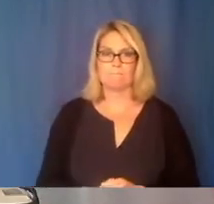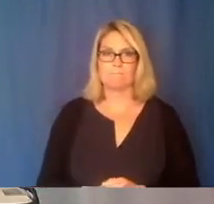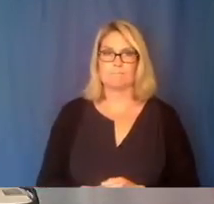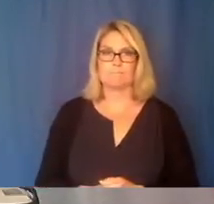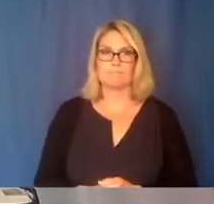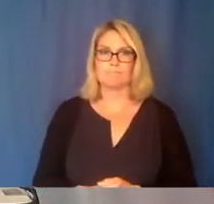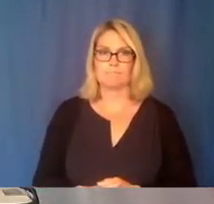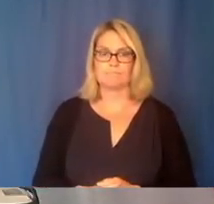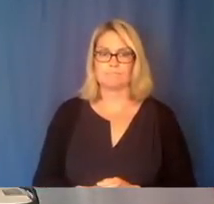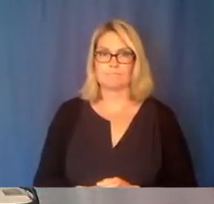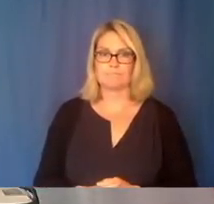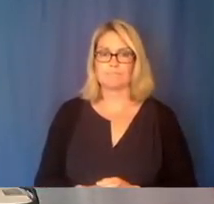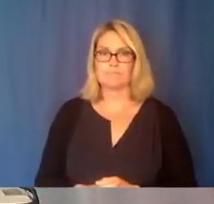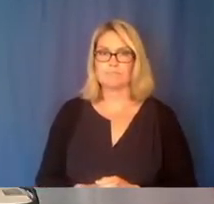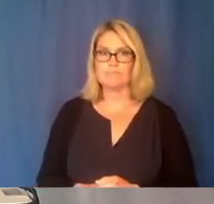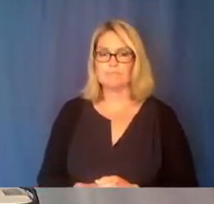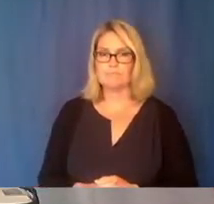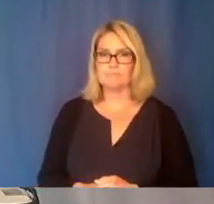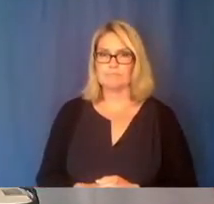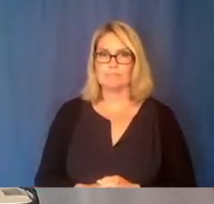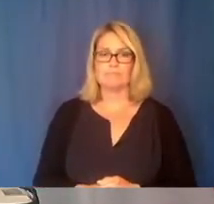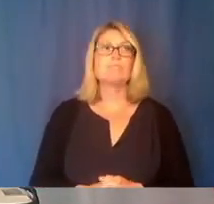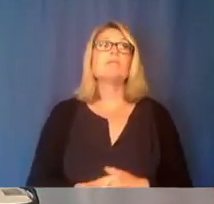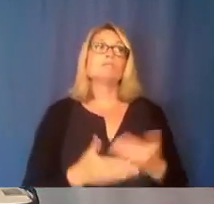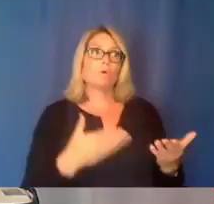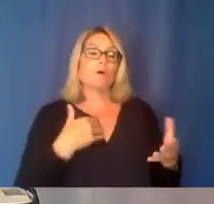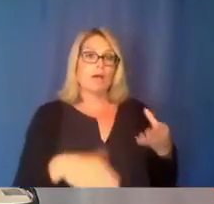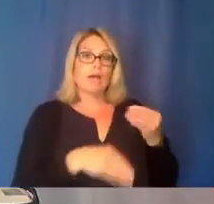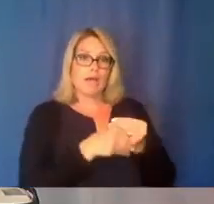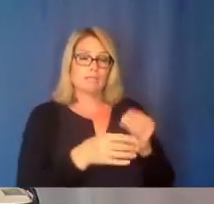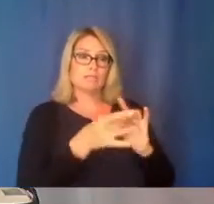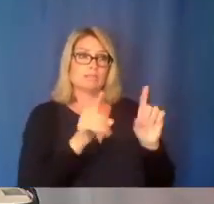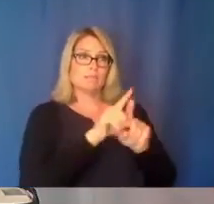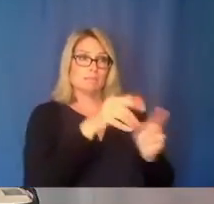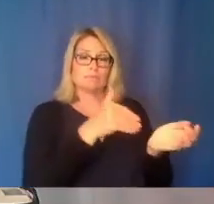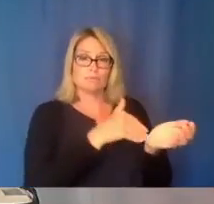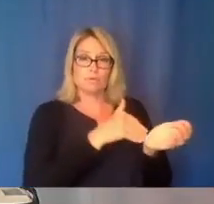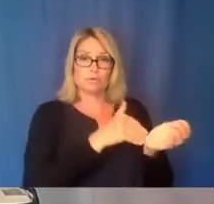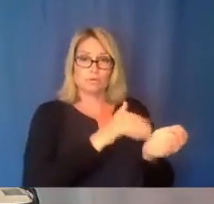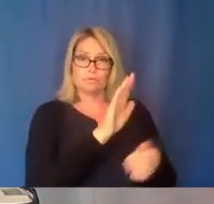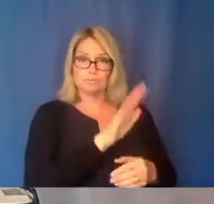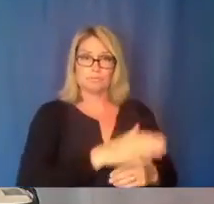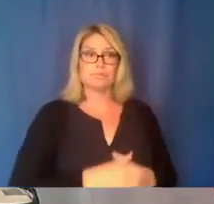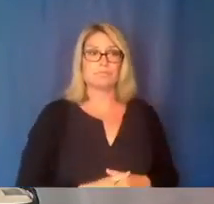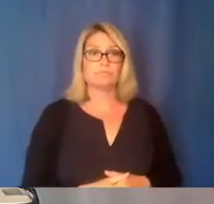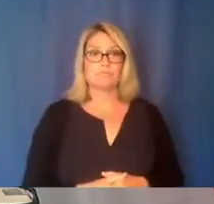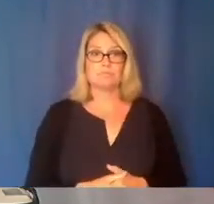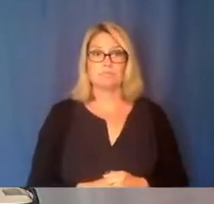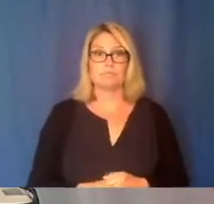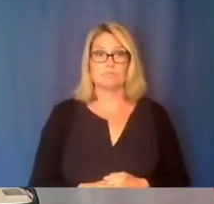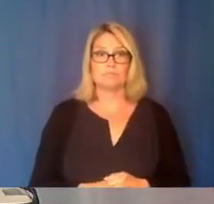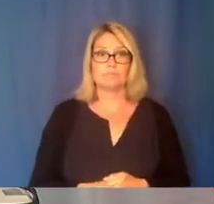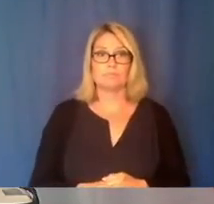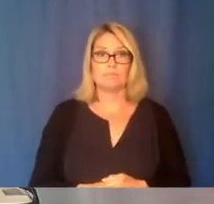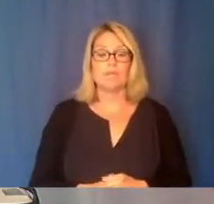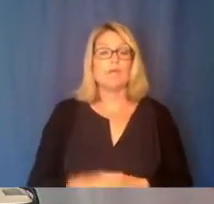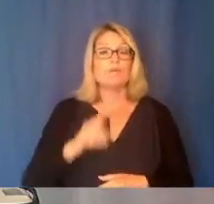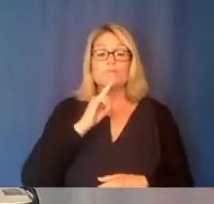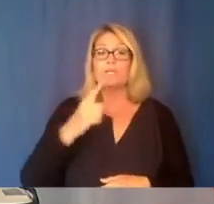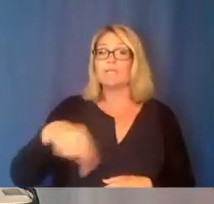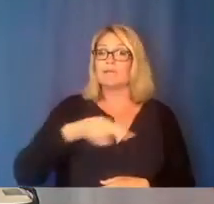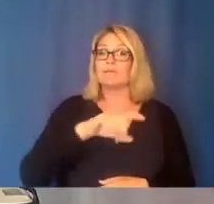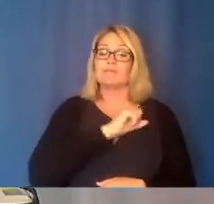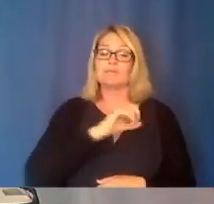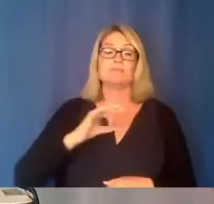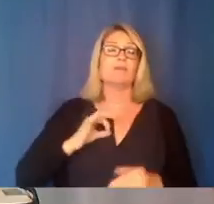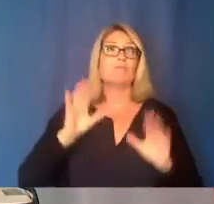echo Dr. Morrison's level of comfort. I think the staff have been the true heroes of this, and I think